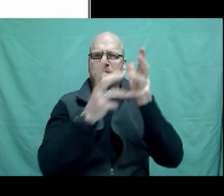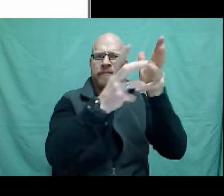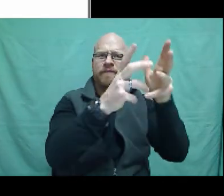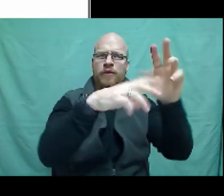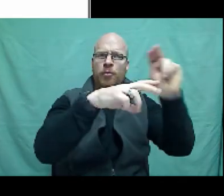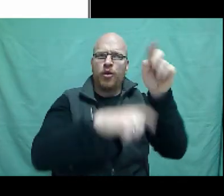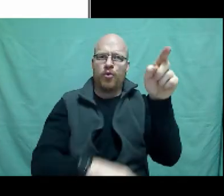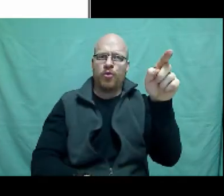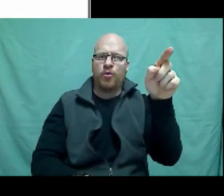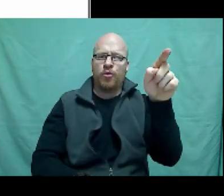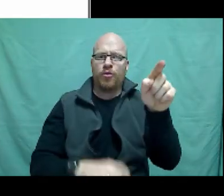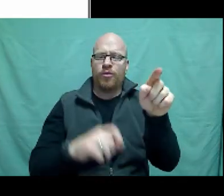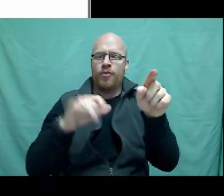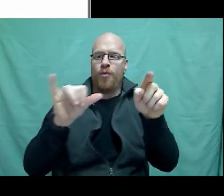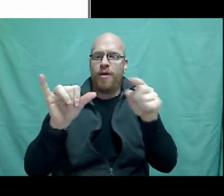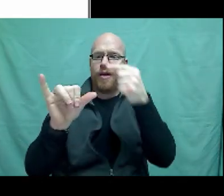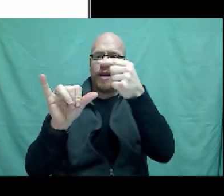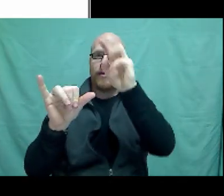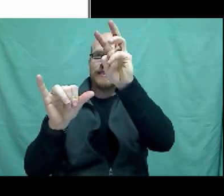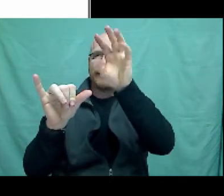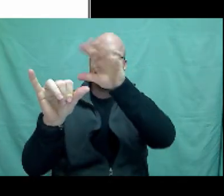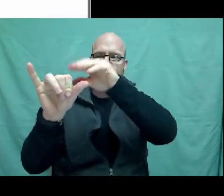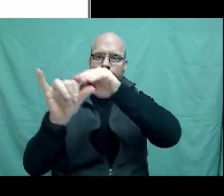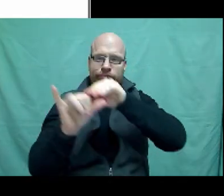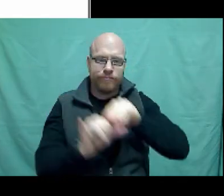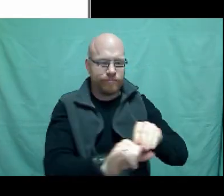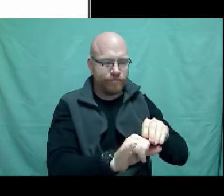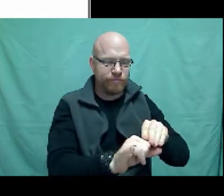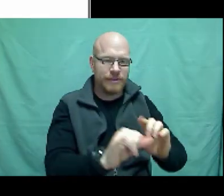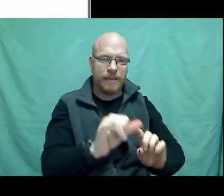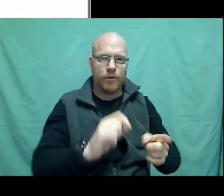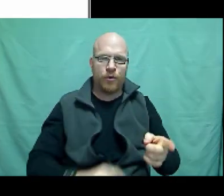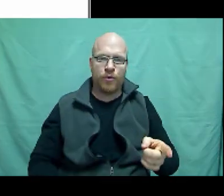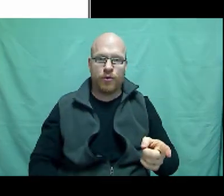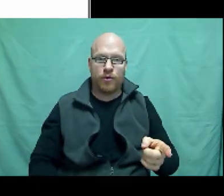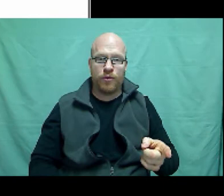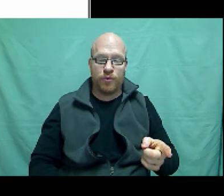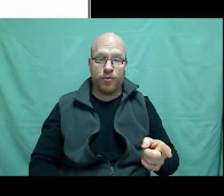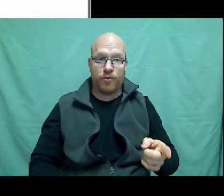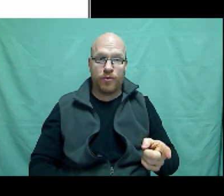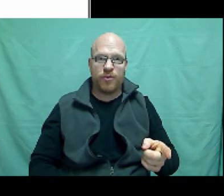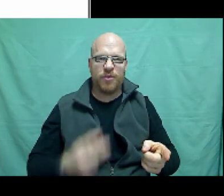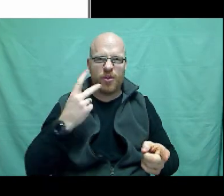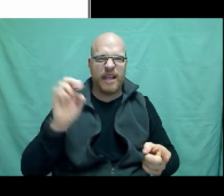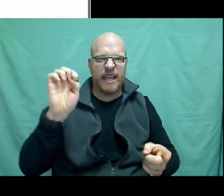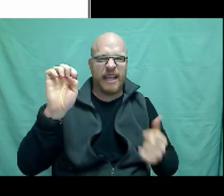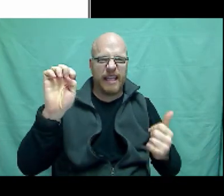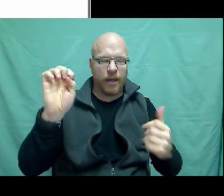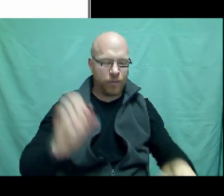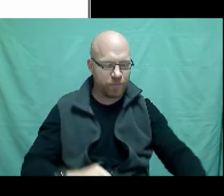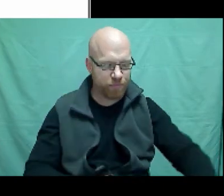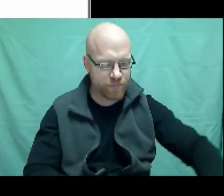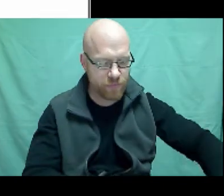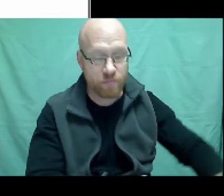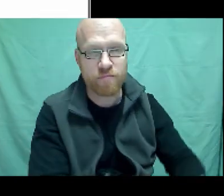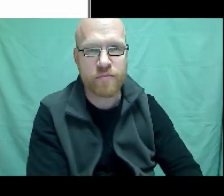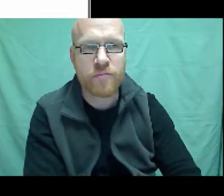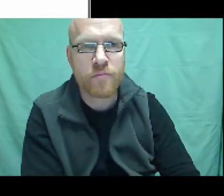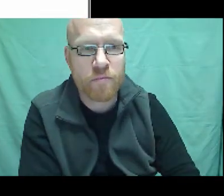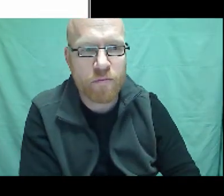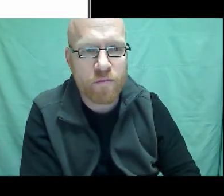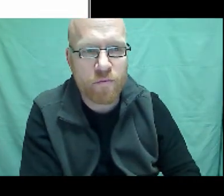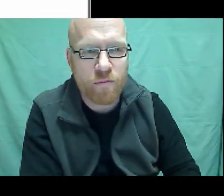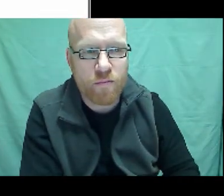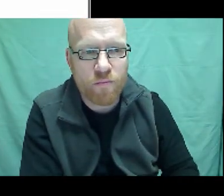Okay, x cubed is left in the numerator. Y to the negative 6 gets moved to the denominator, and we have y